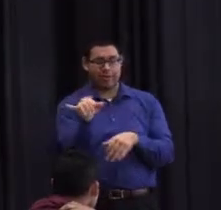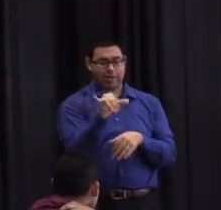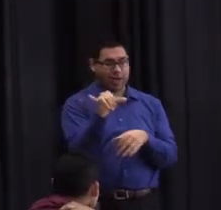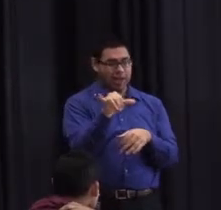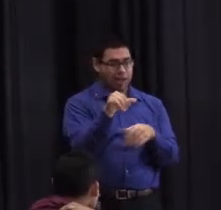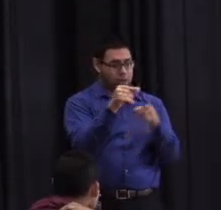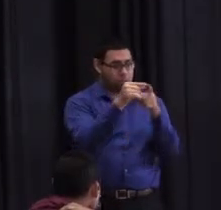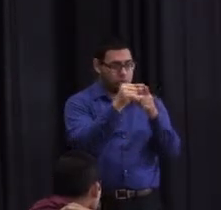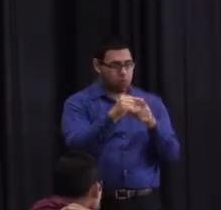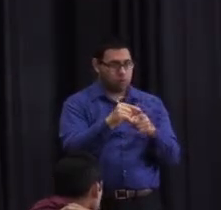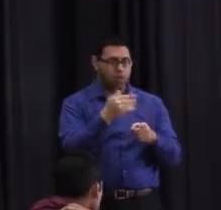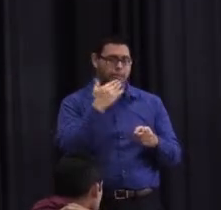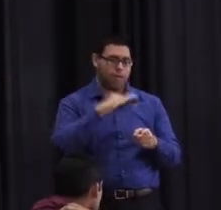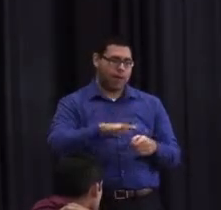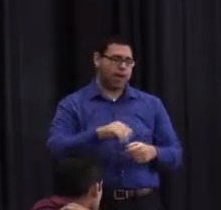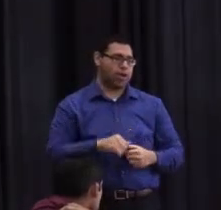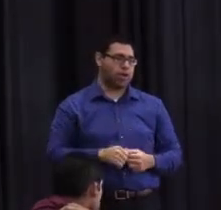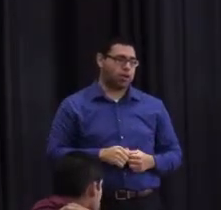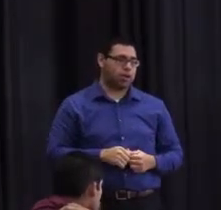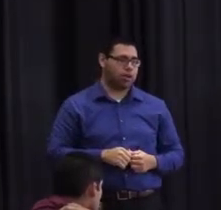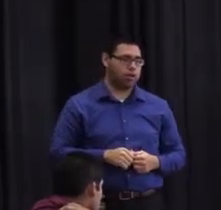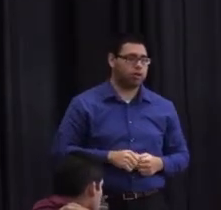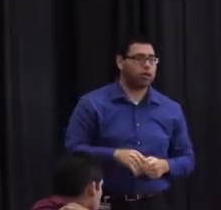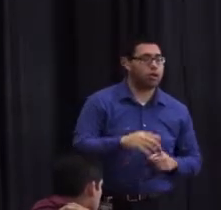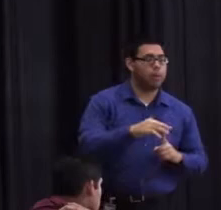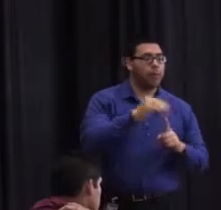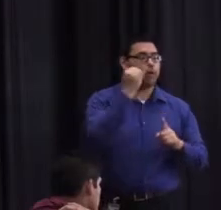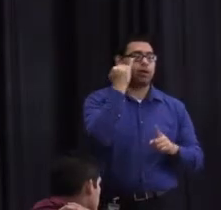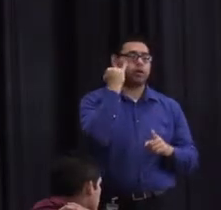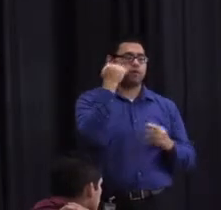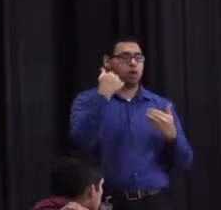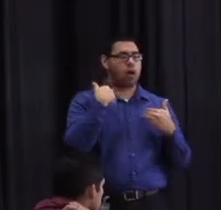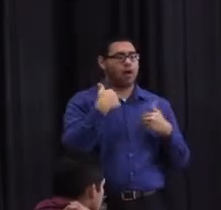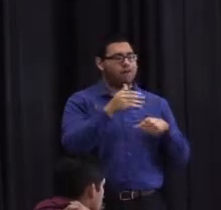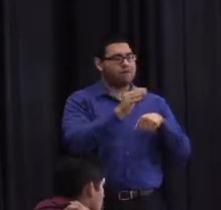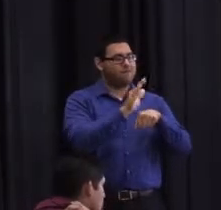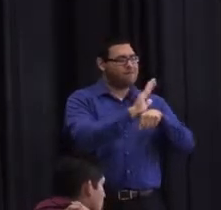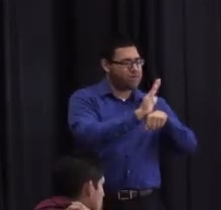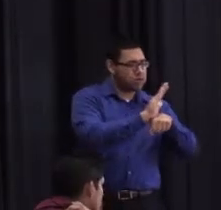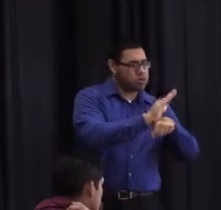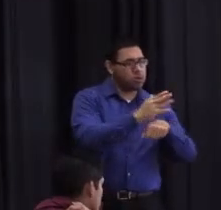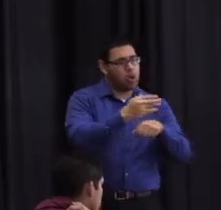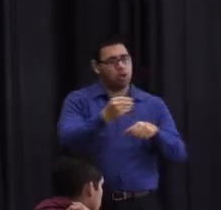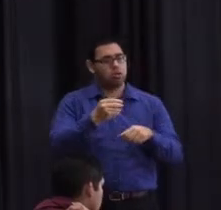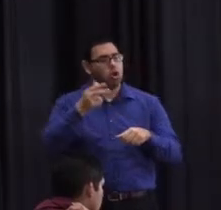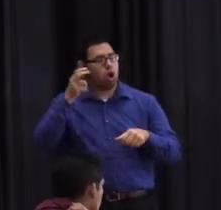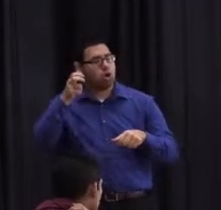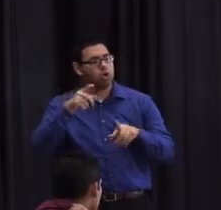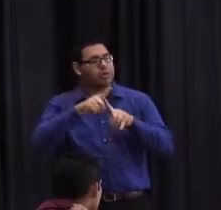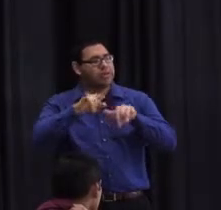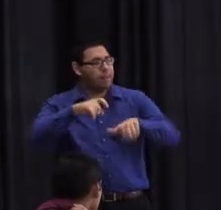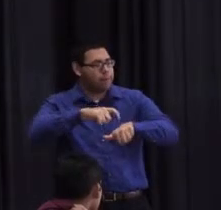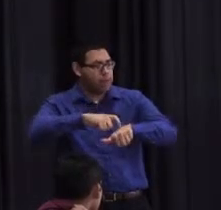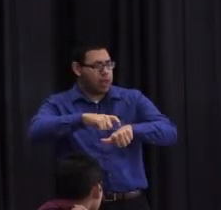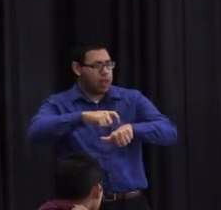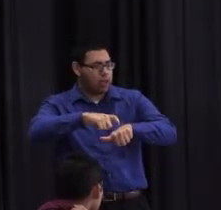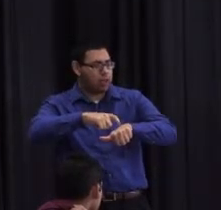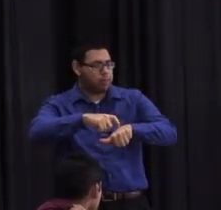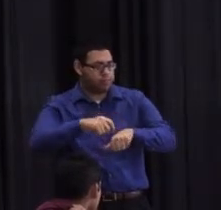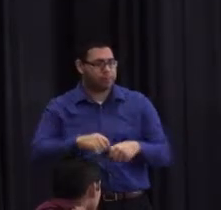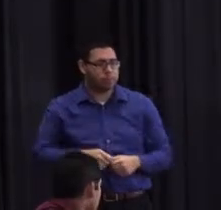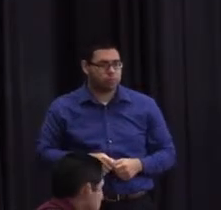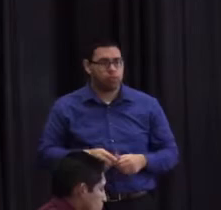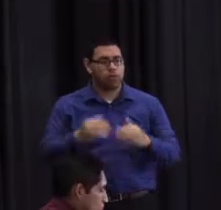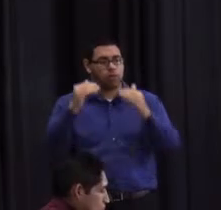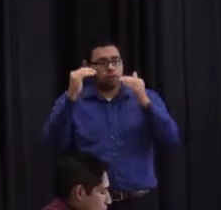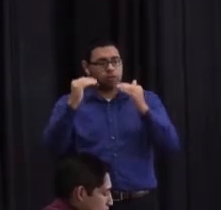text, bad stuff. Especially if you have video and audio going on at the same time. The next one